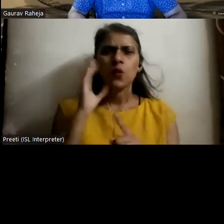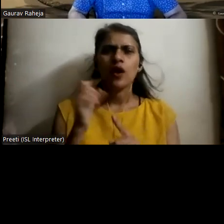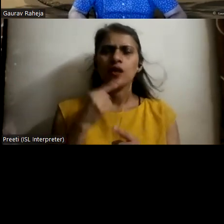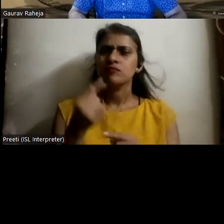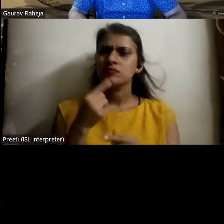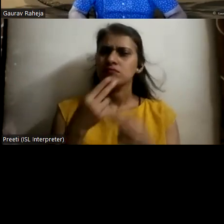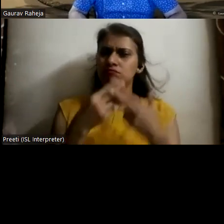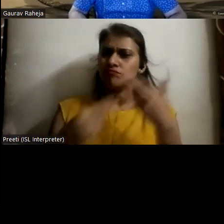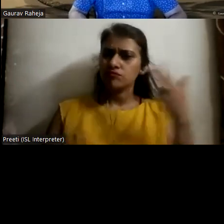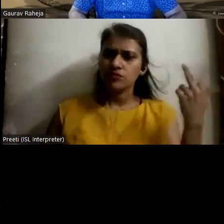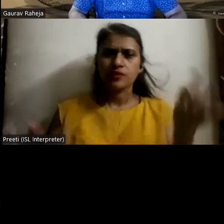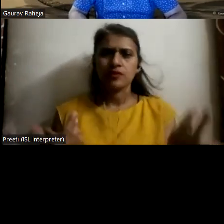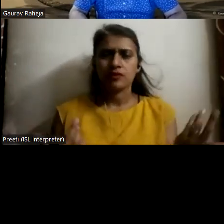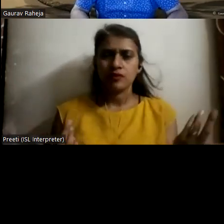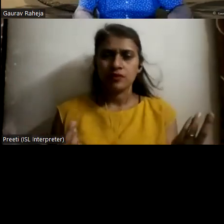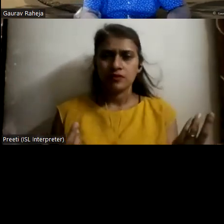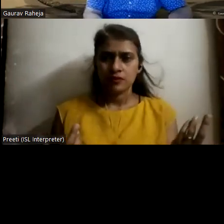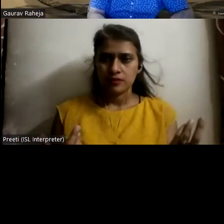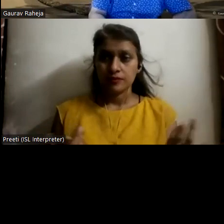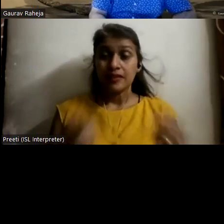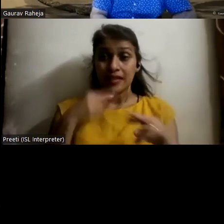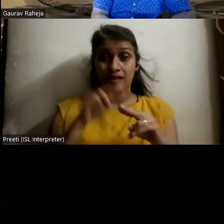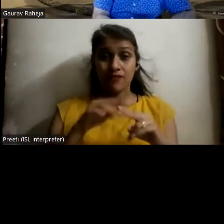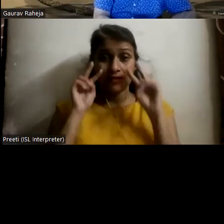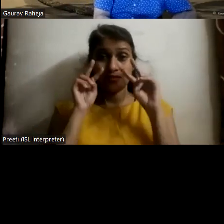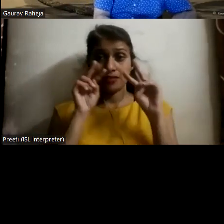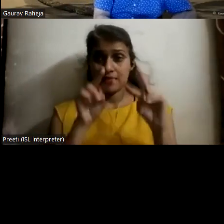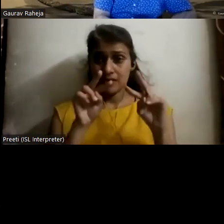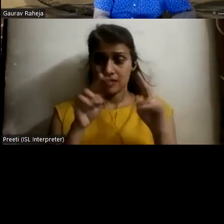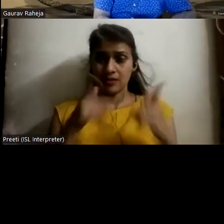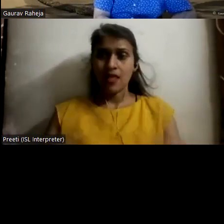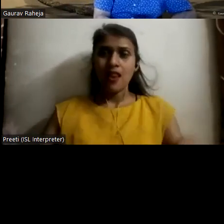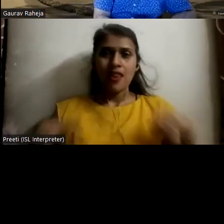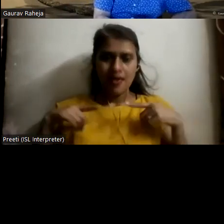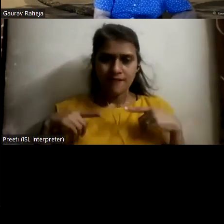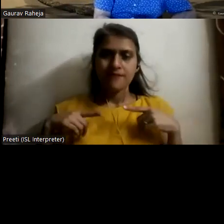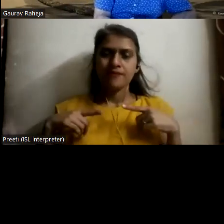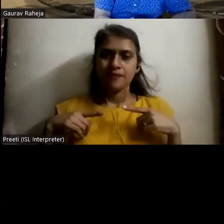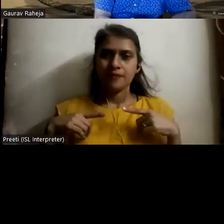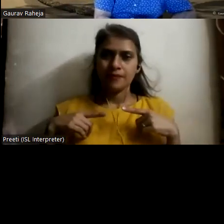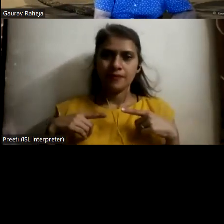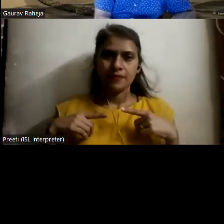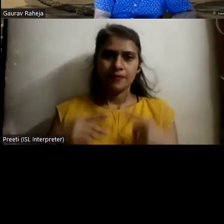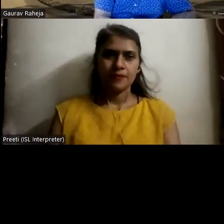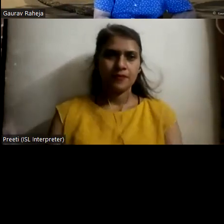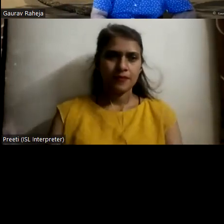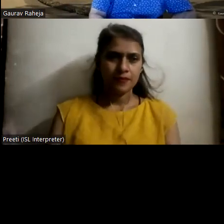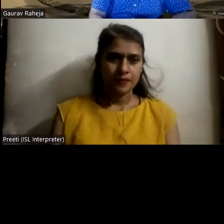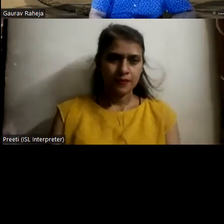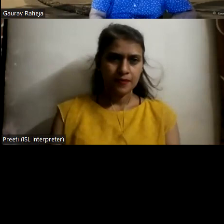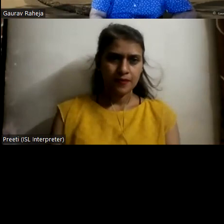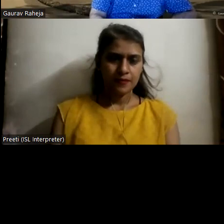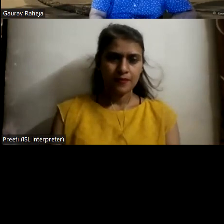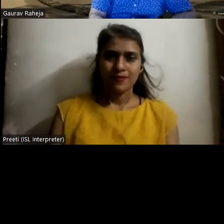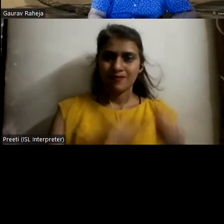about universal design because if you consider this as lifespan, I've shown you in front of you is a is a graph,